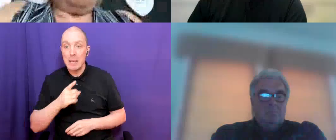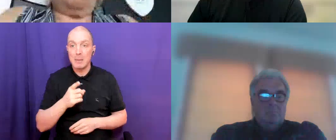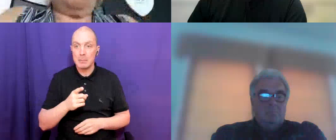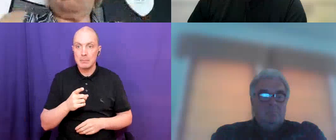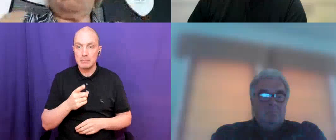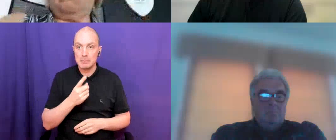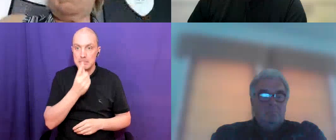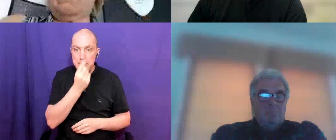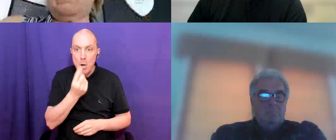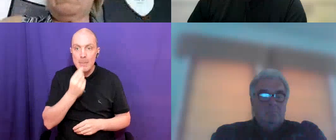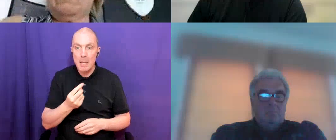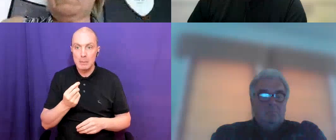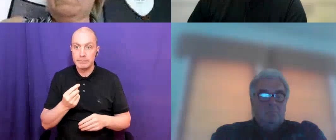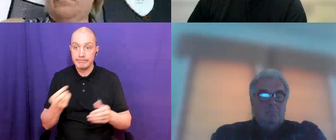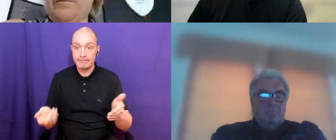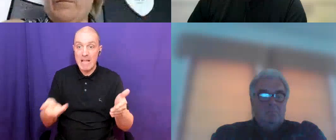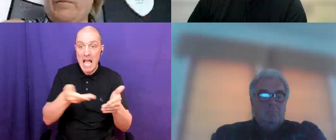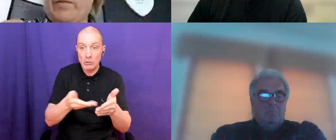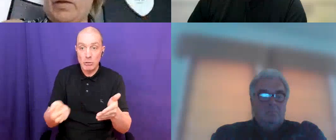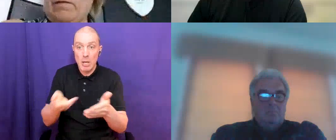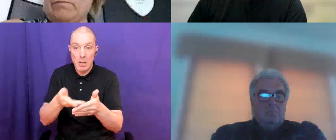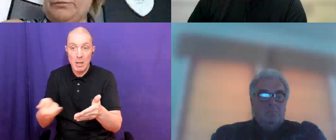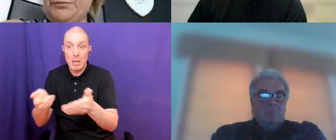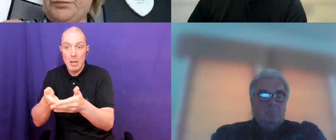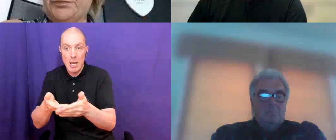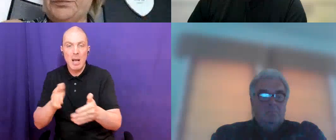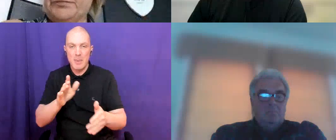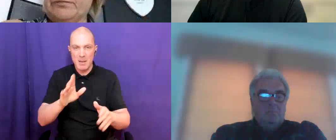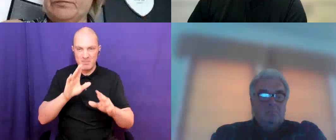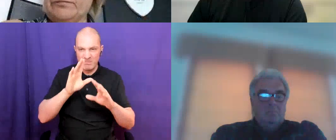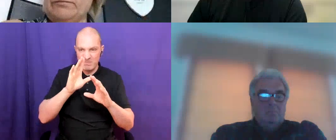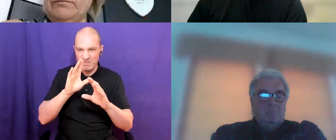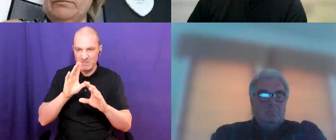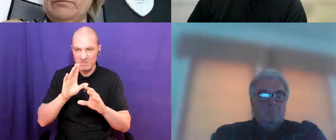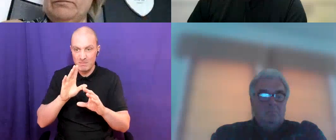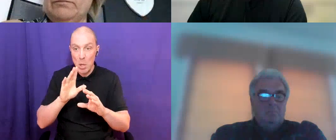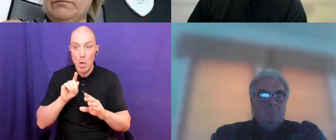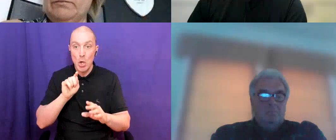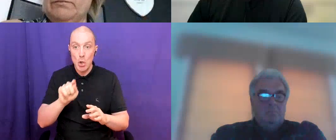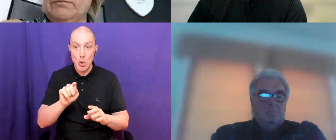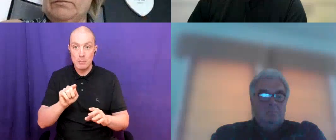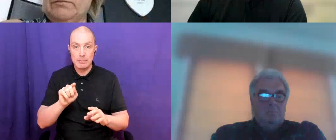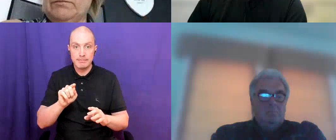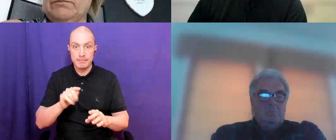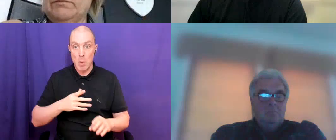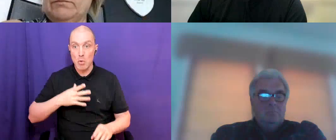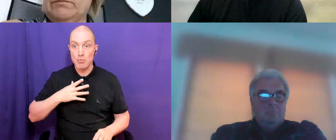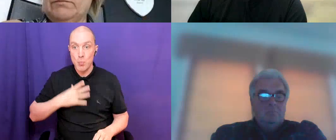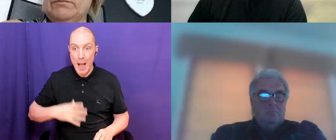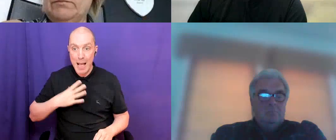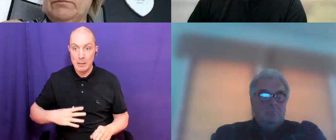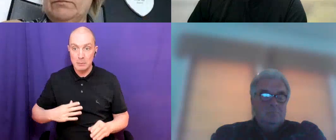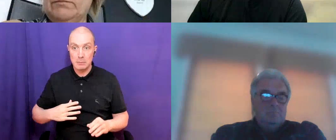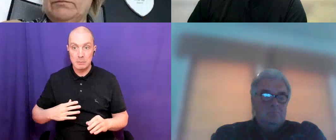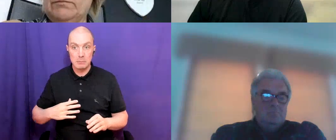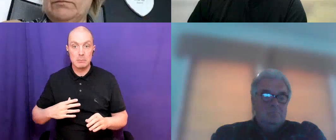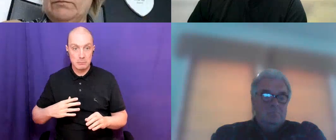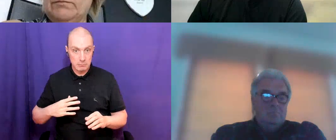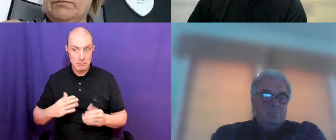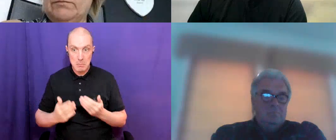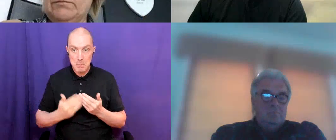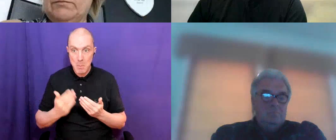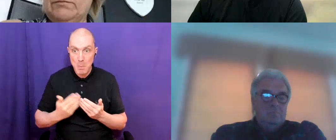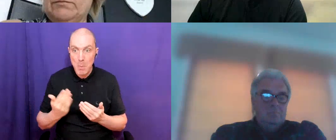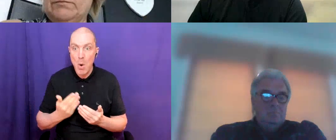But I would ask if you could please advise of any increased requirements you may have, and if there are additional spaces, I